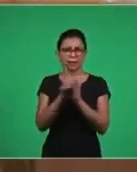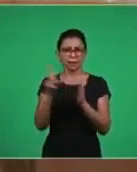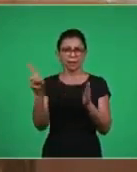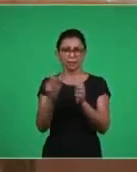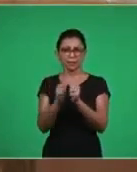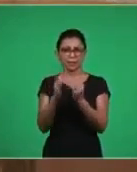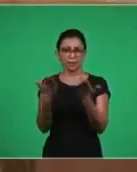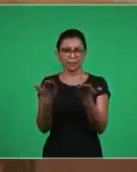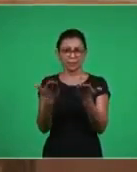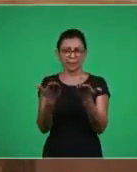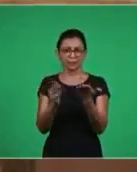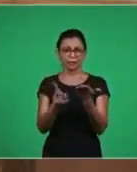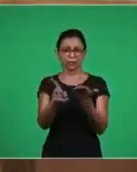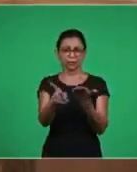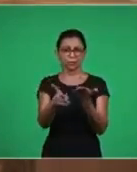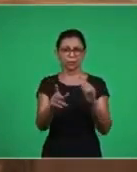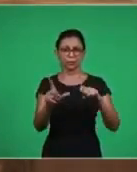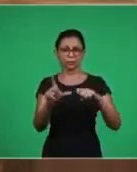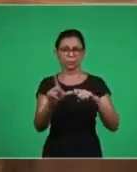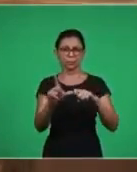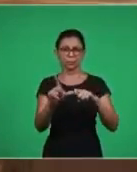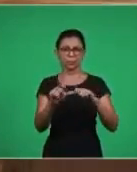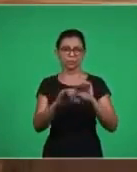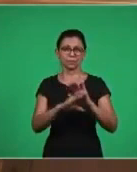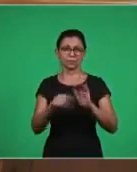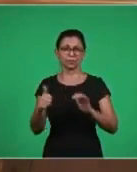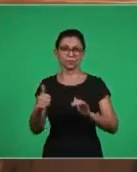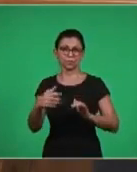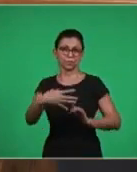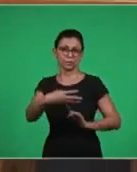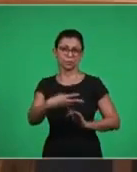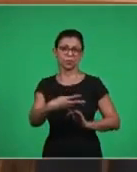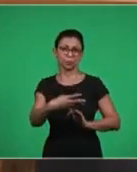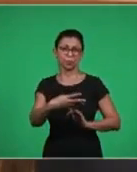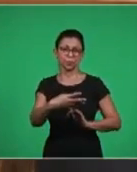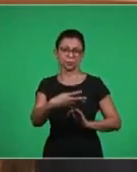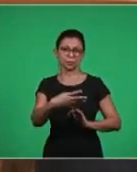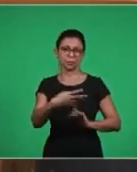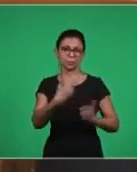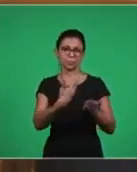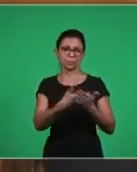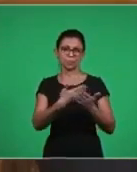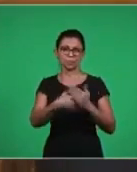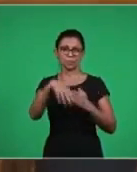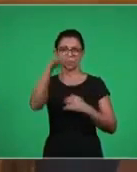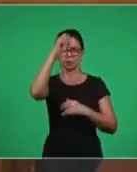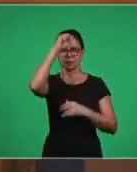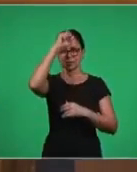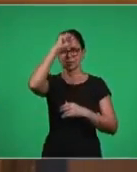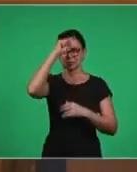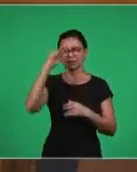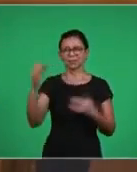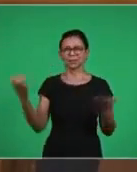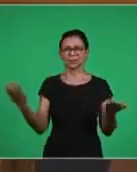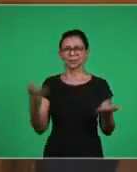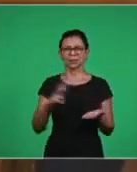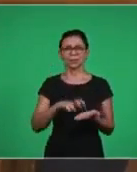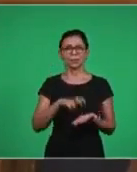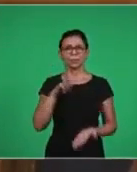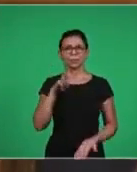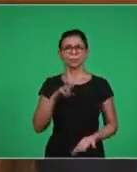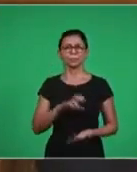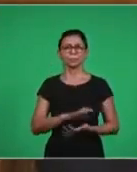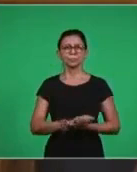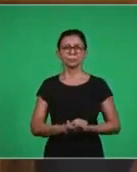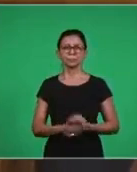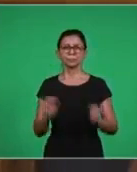in Luke chapter 14, where we are going to speak about the topic and learn lots from the